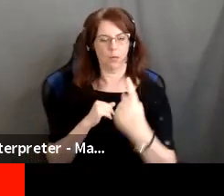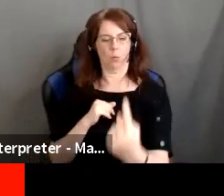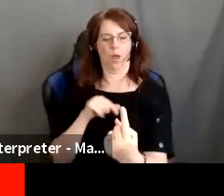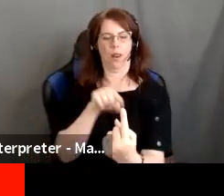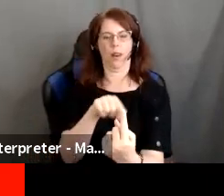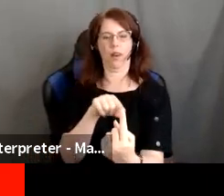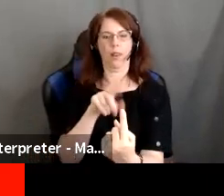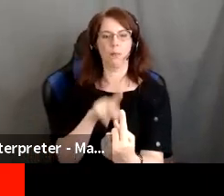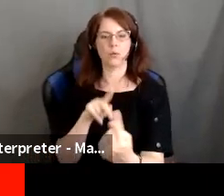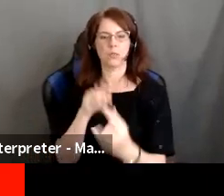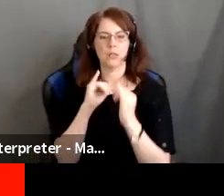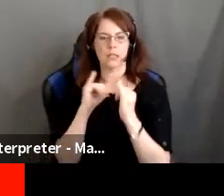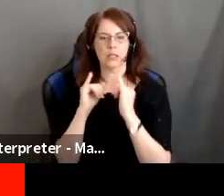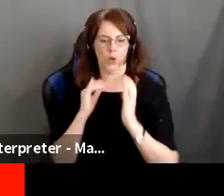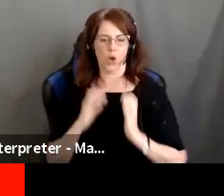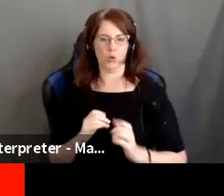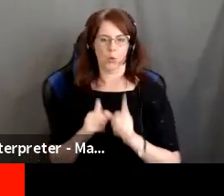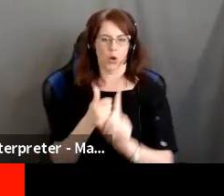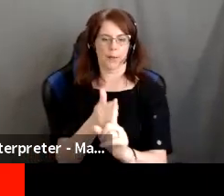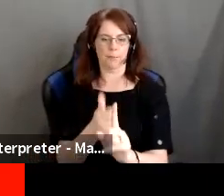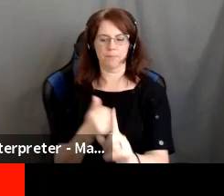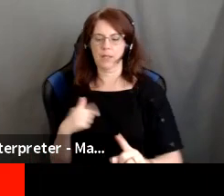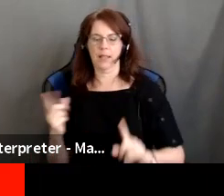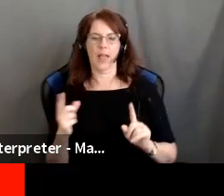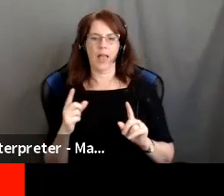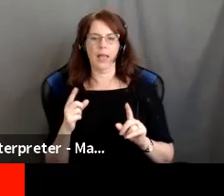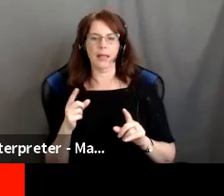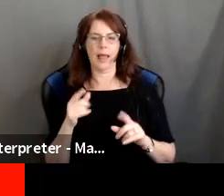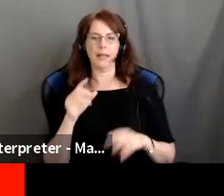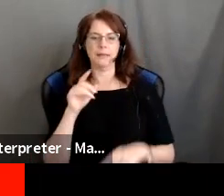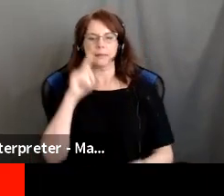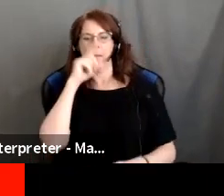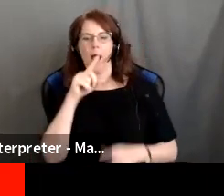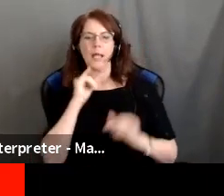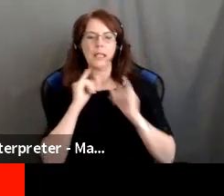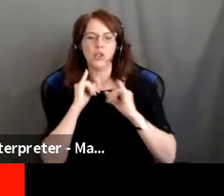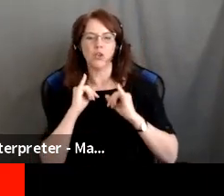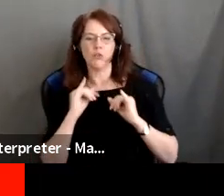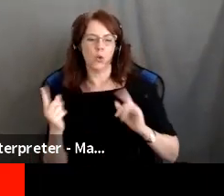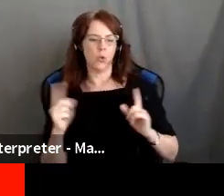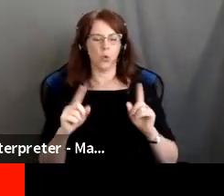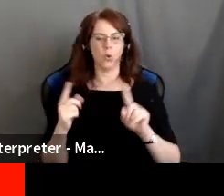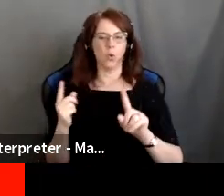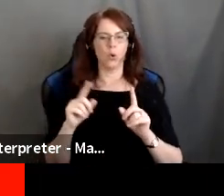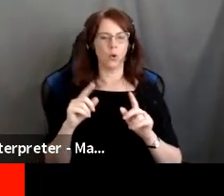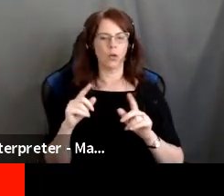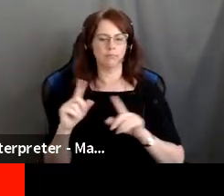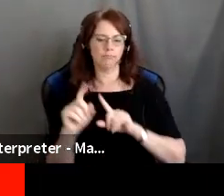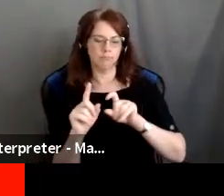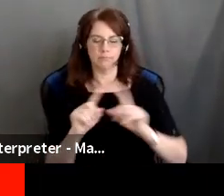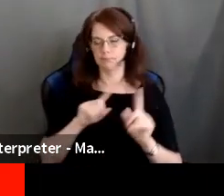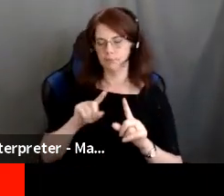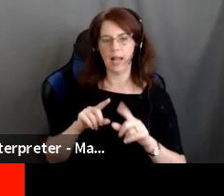is the consumer, and they kind of play mock roles throughout the class. And then the rest of the class is